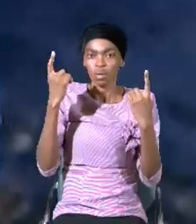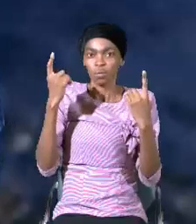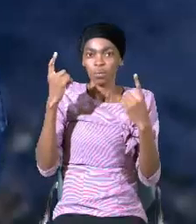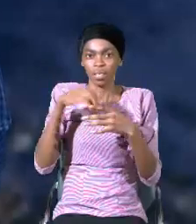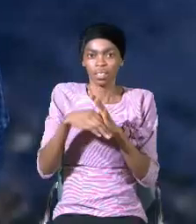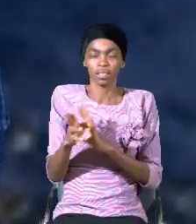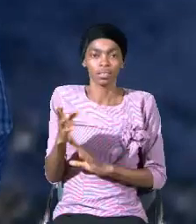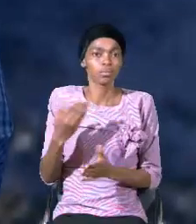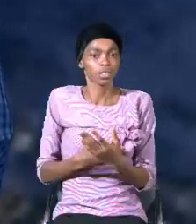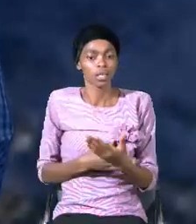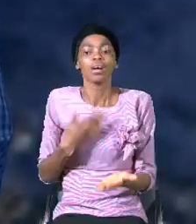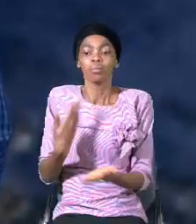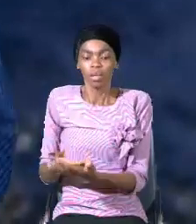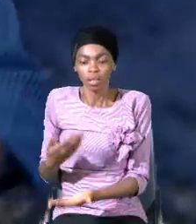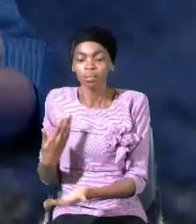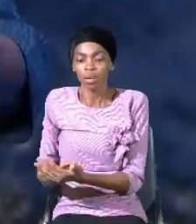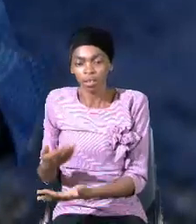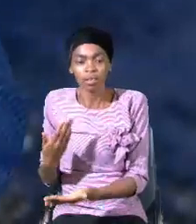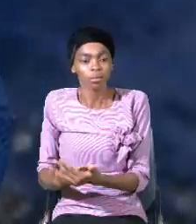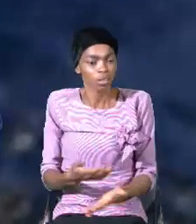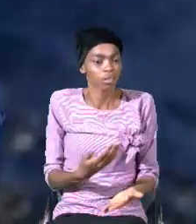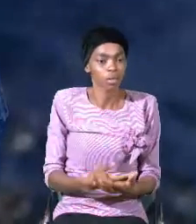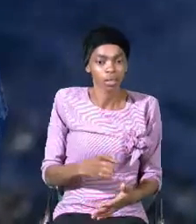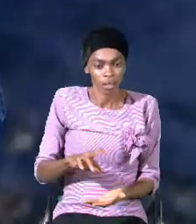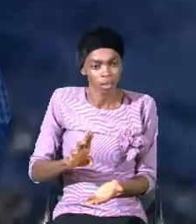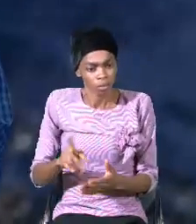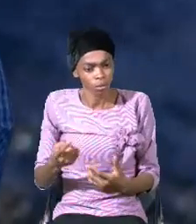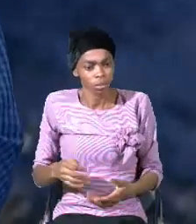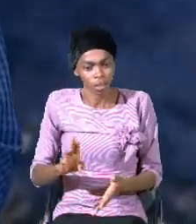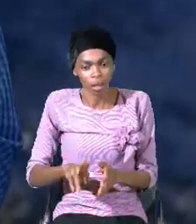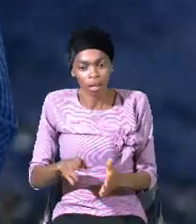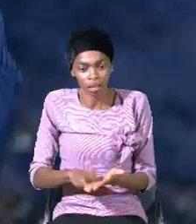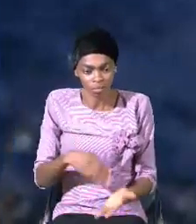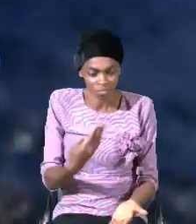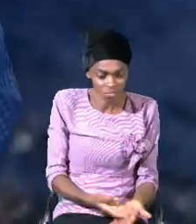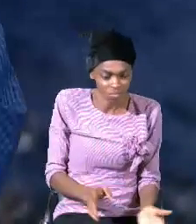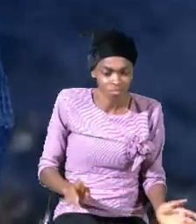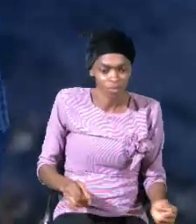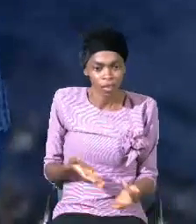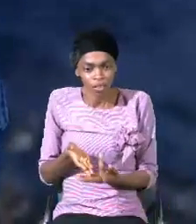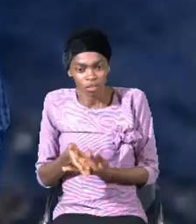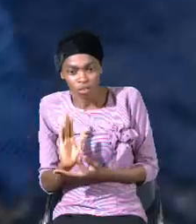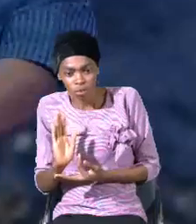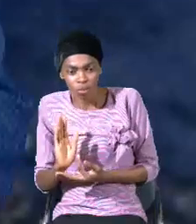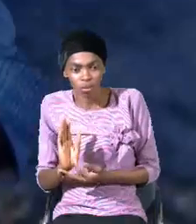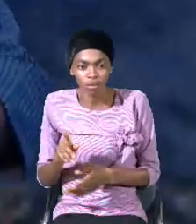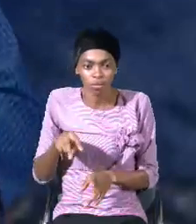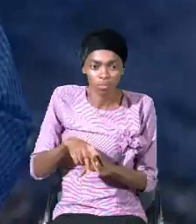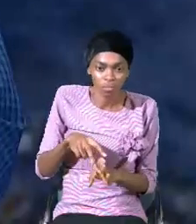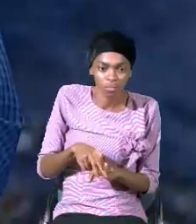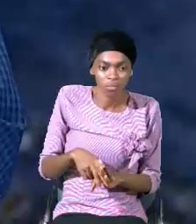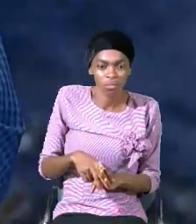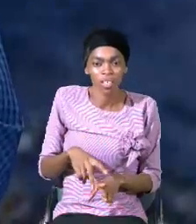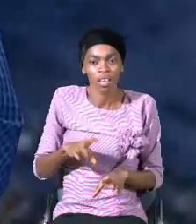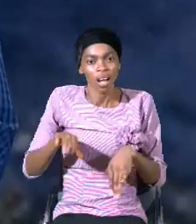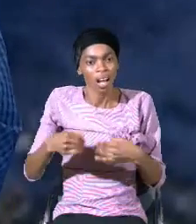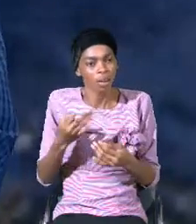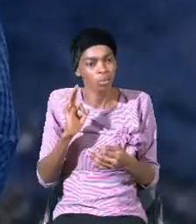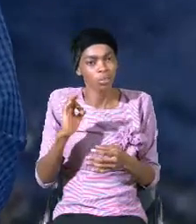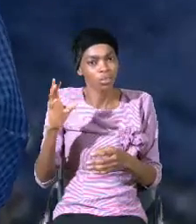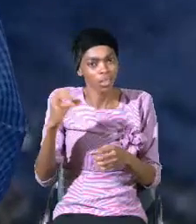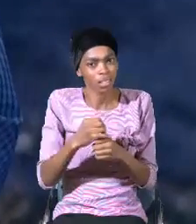get it? Gambling. Money. Are you going to get it? Through fraud. Money. Are you going to get